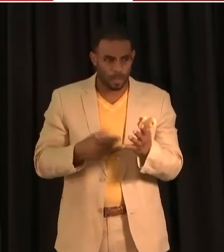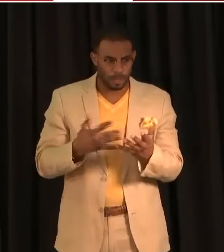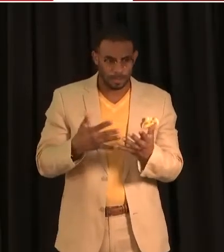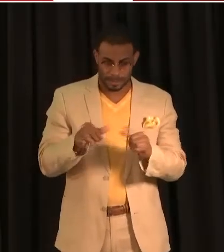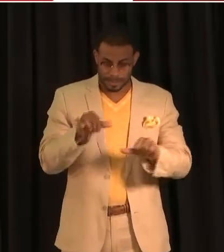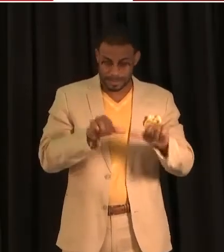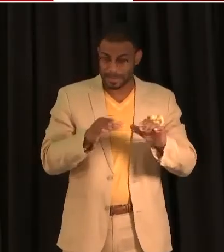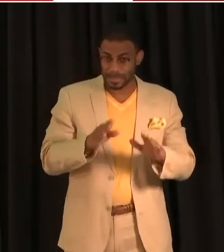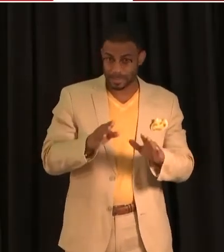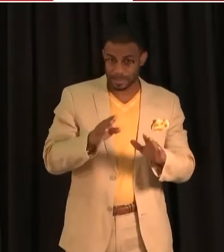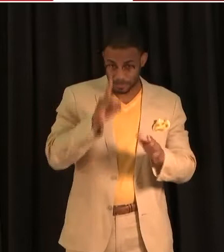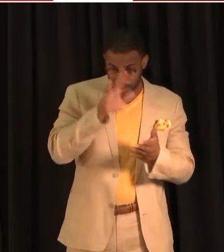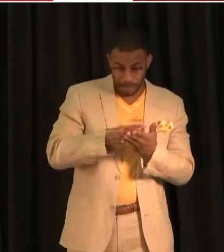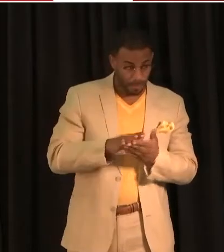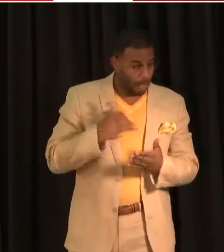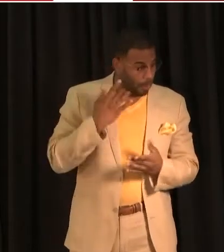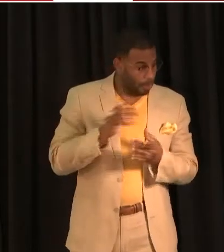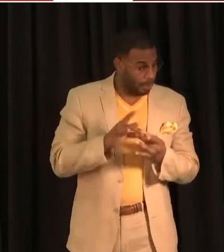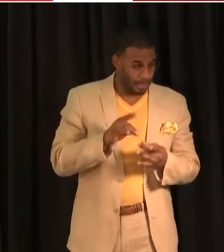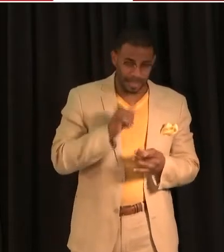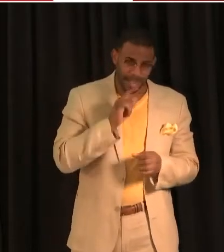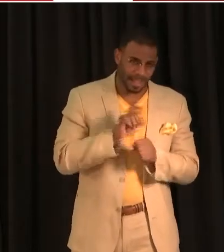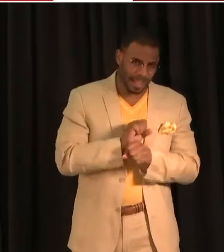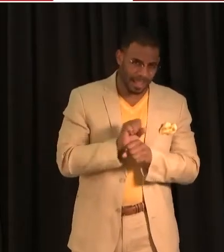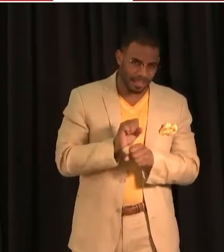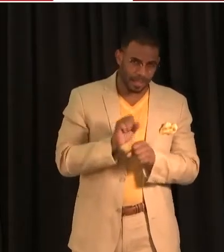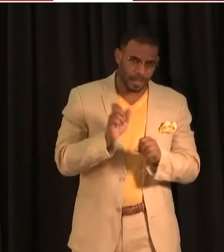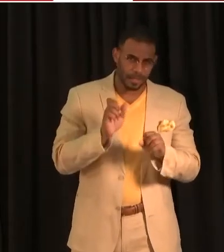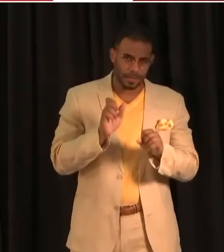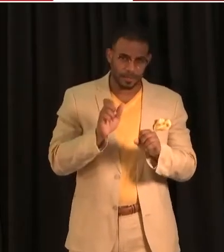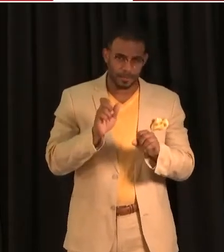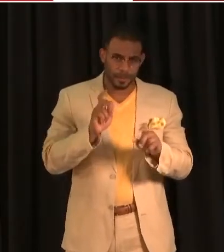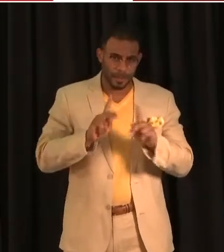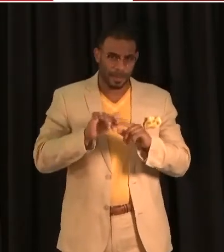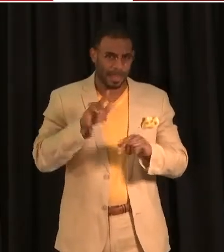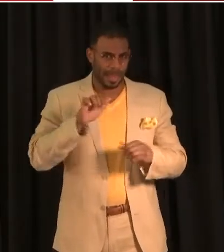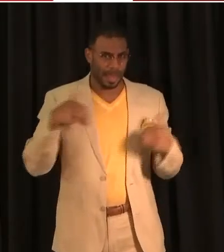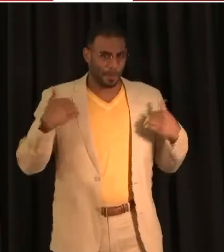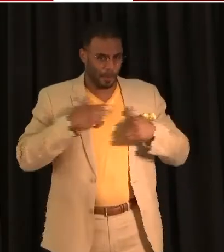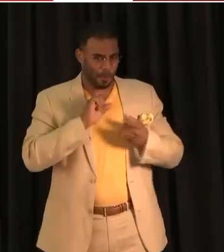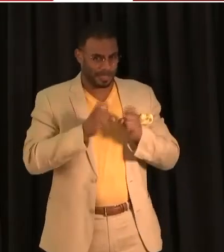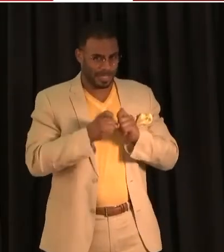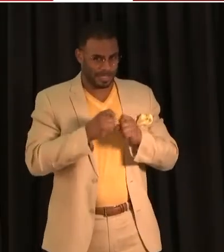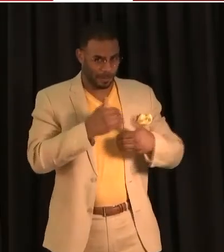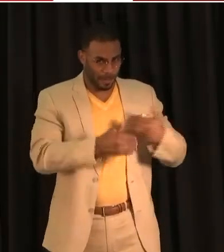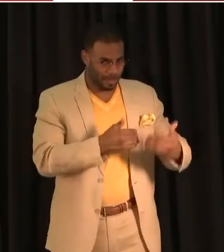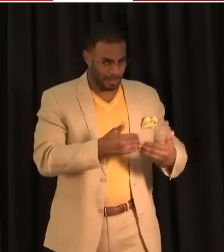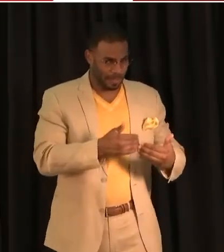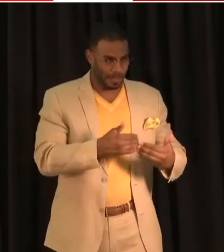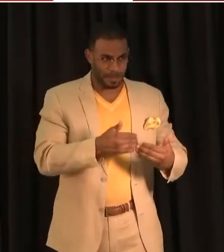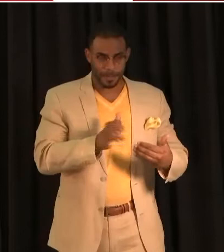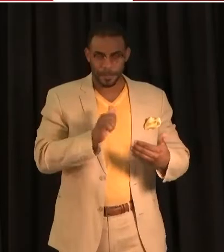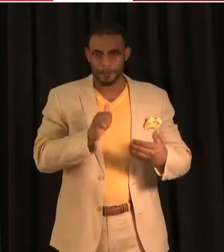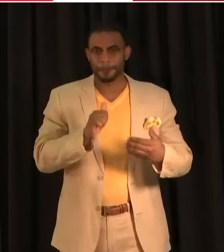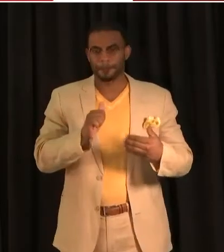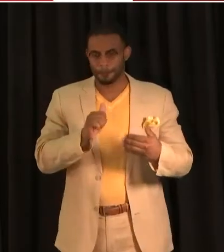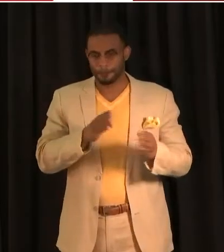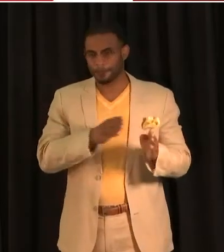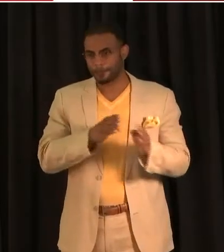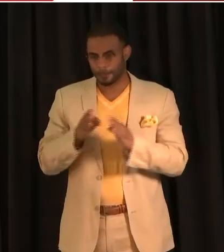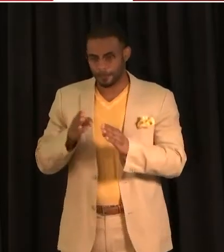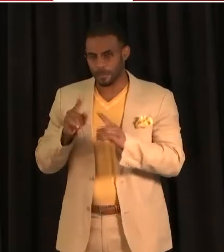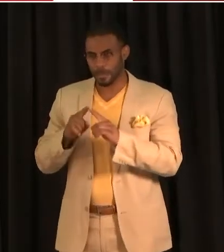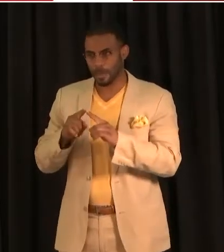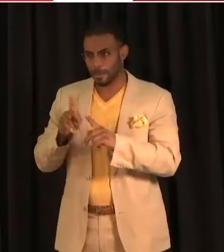what the scientists do. I always say it's not actually the folks in lab coats that changed their process. It was the folks in